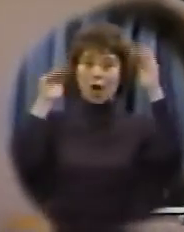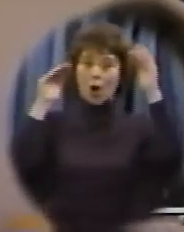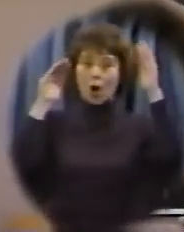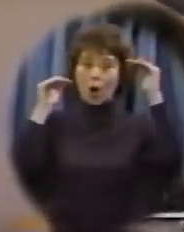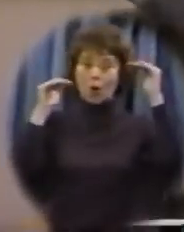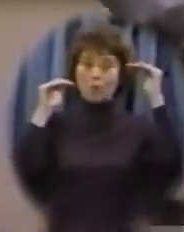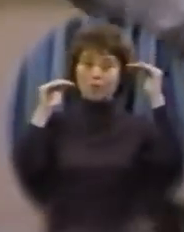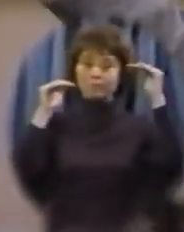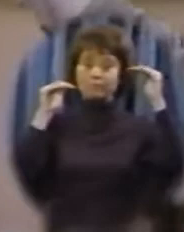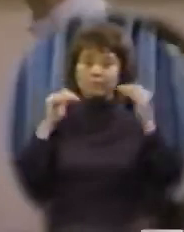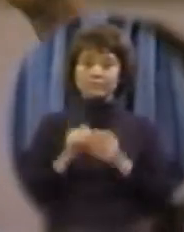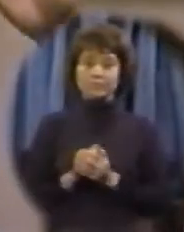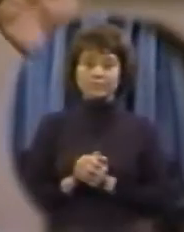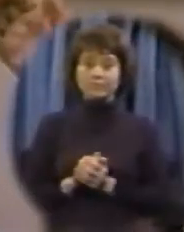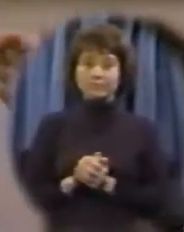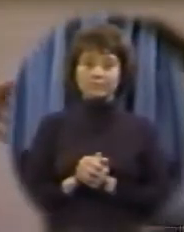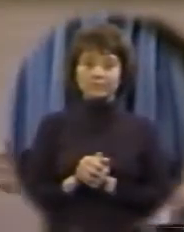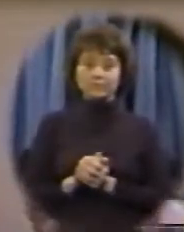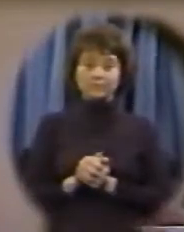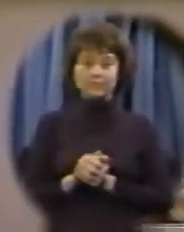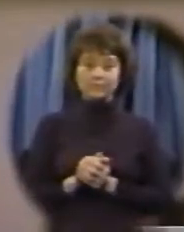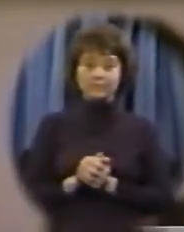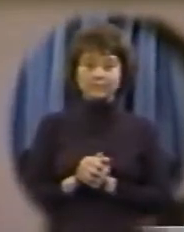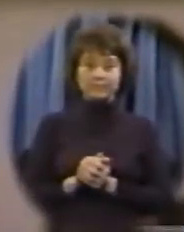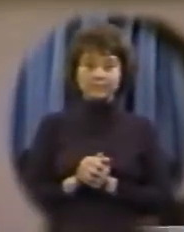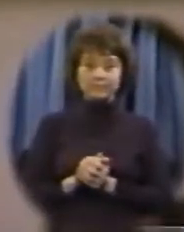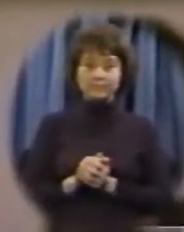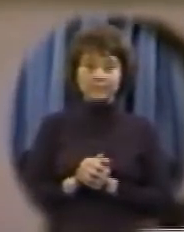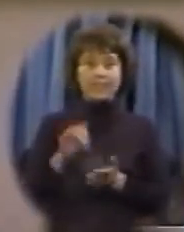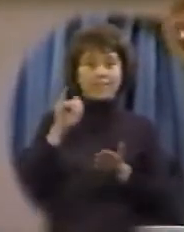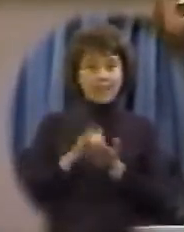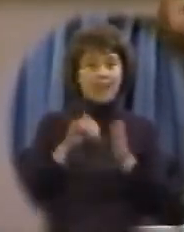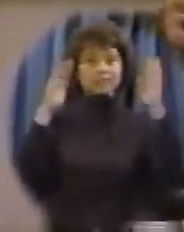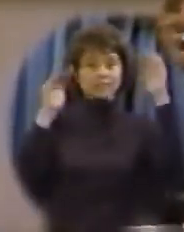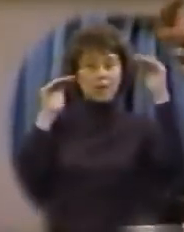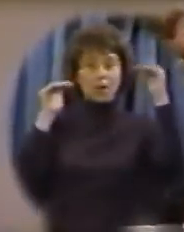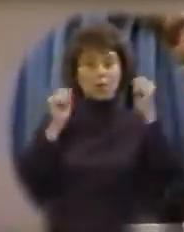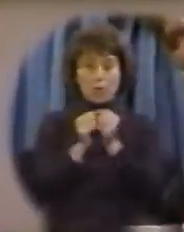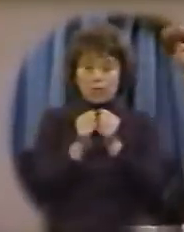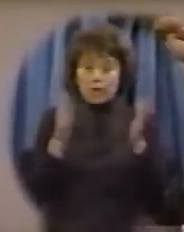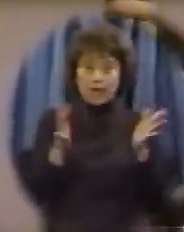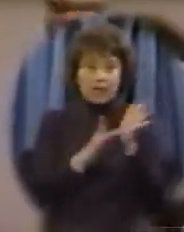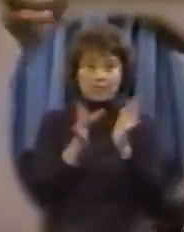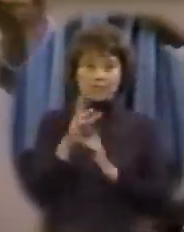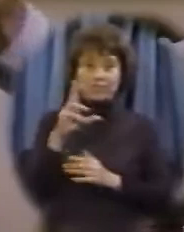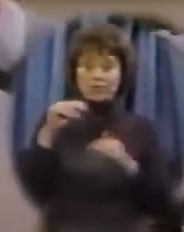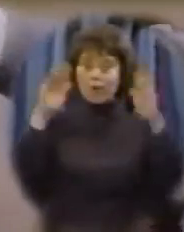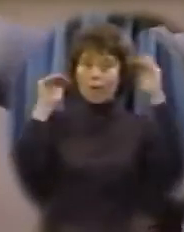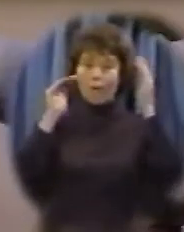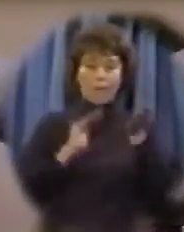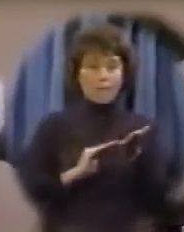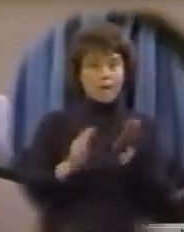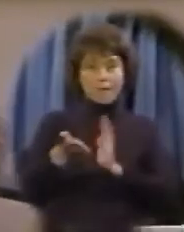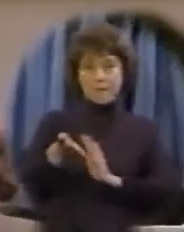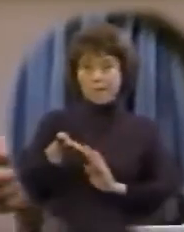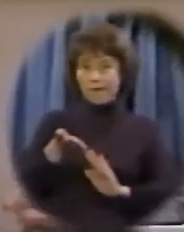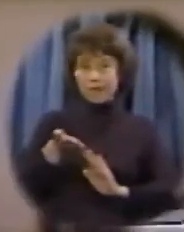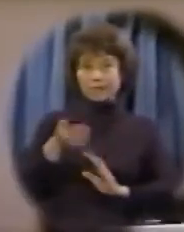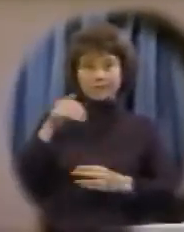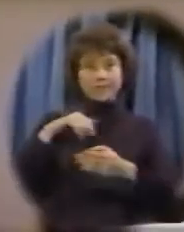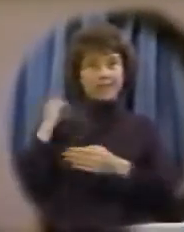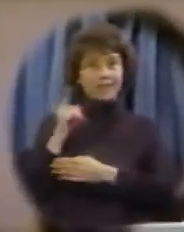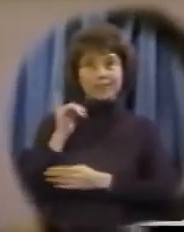of the dying storm of my bereavement. That's the hope. And without him, there's no hope of pardon in the eternal world.